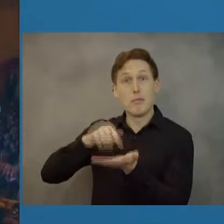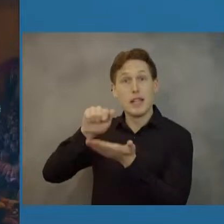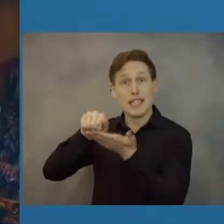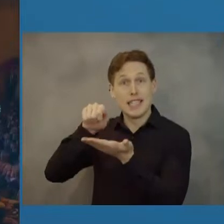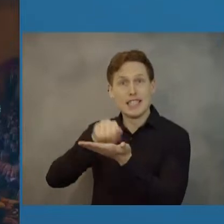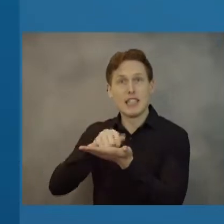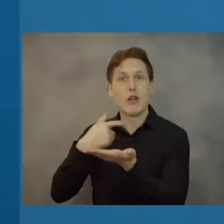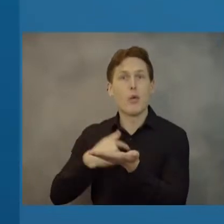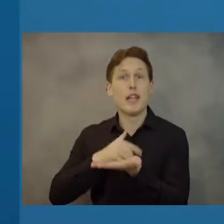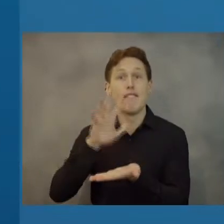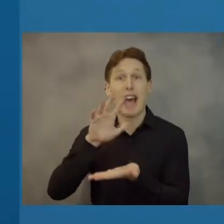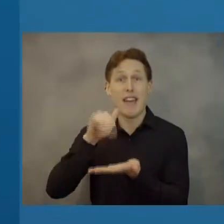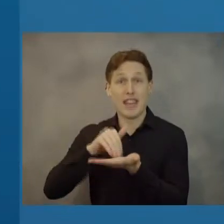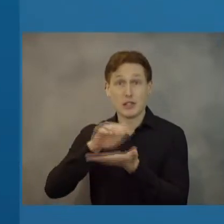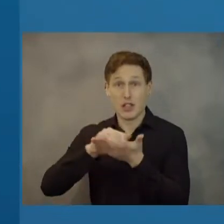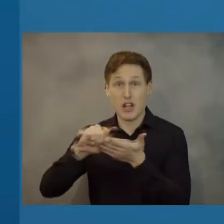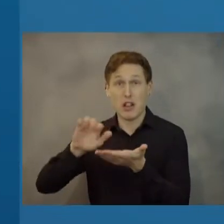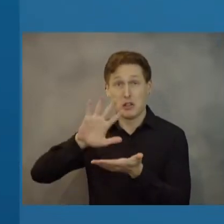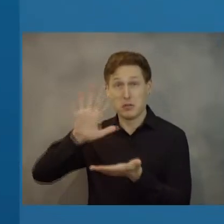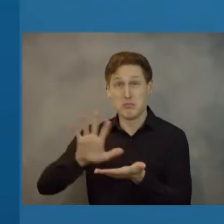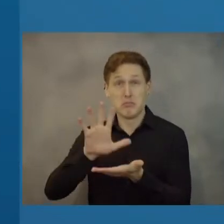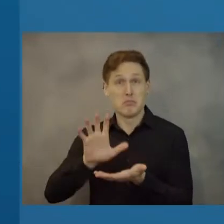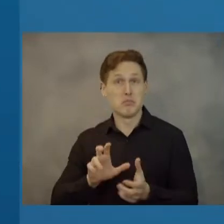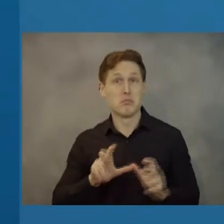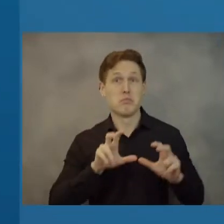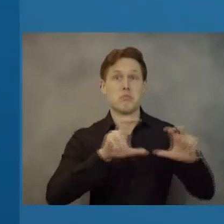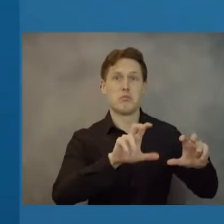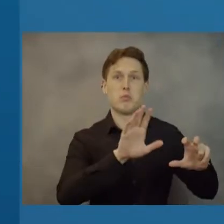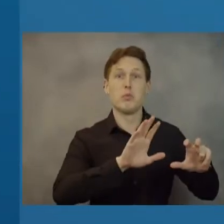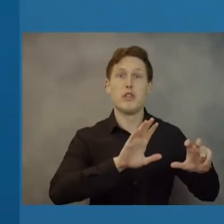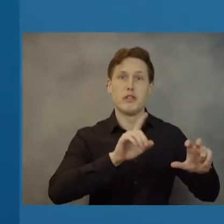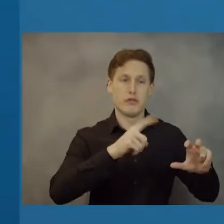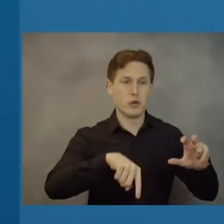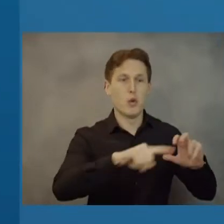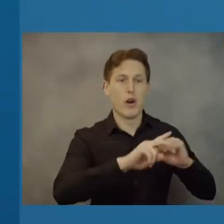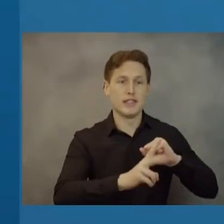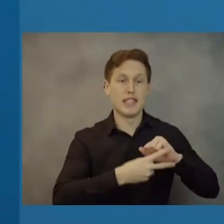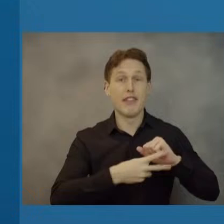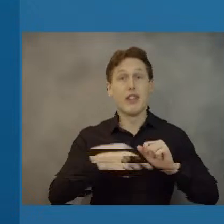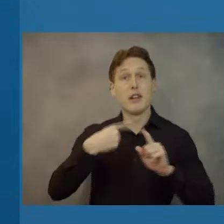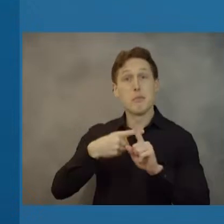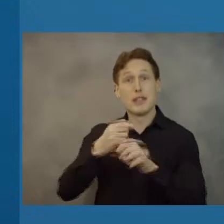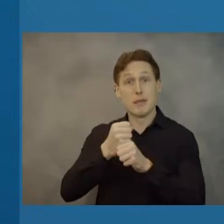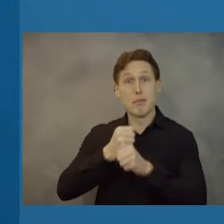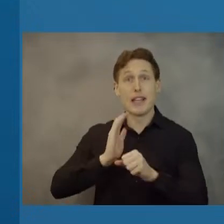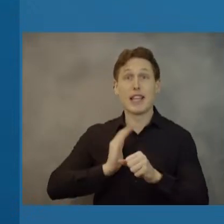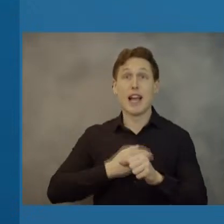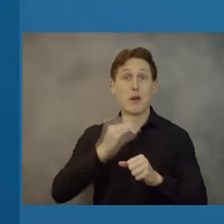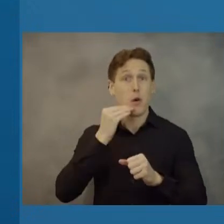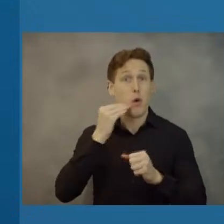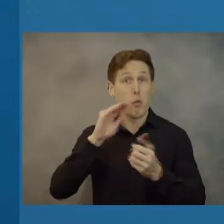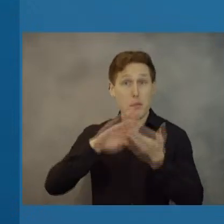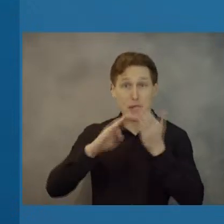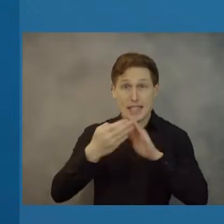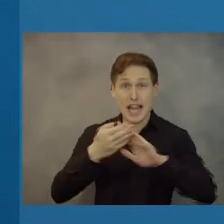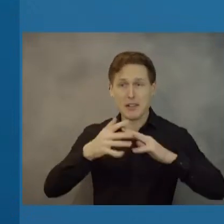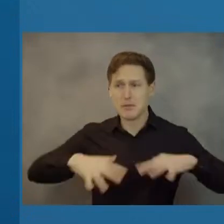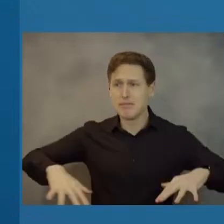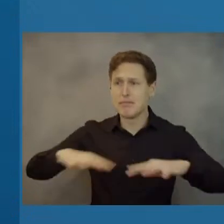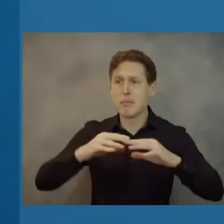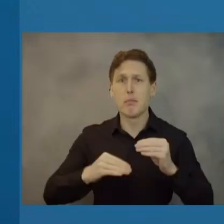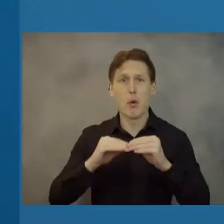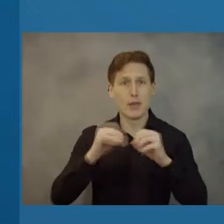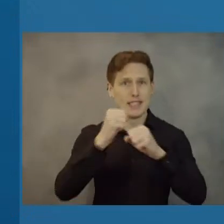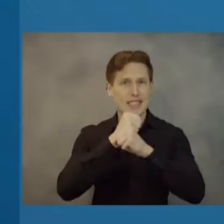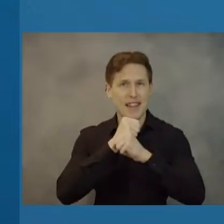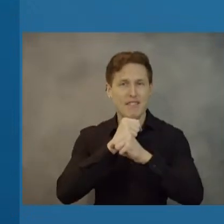in your pockets and making our streets and subways safer. That's what this budget is all about, so let's get into it.